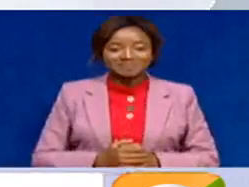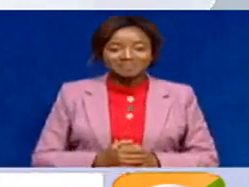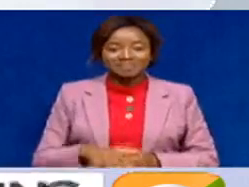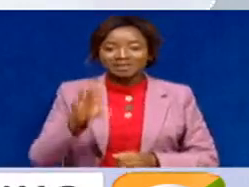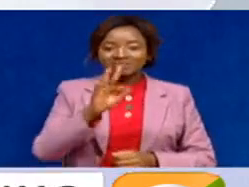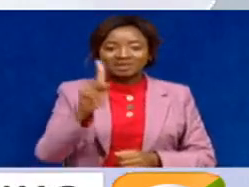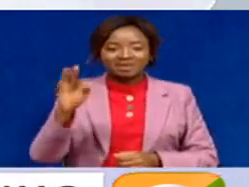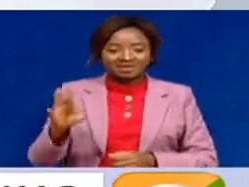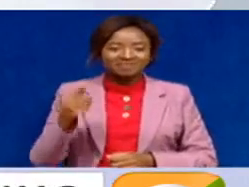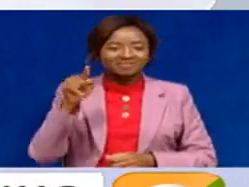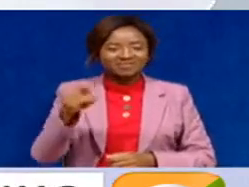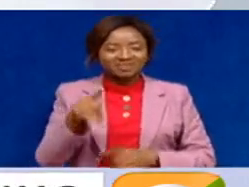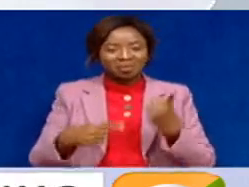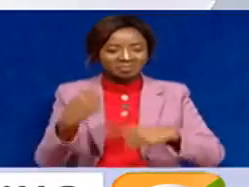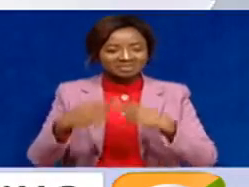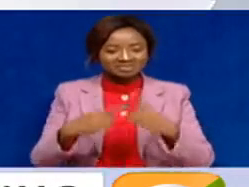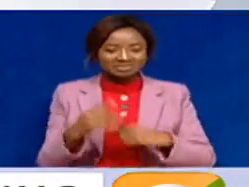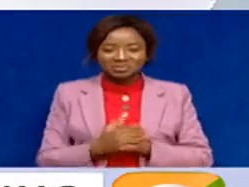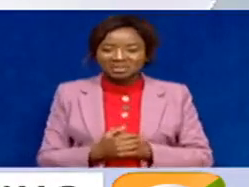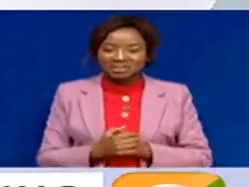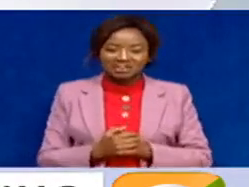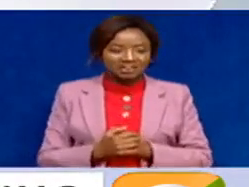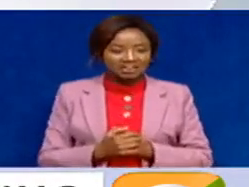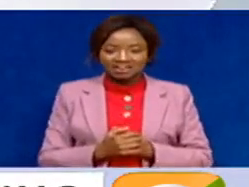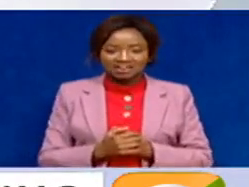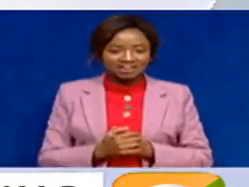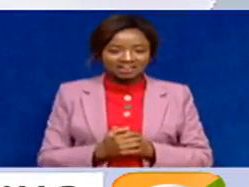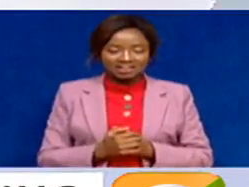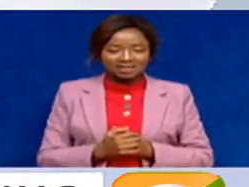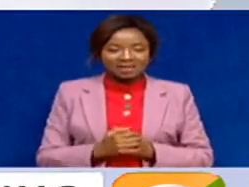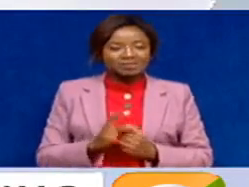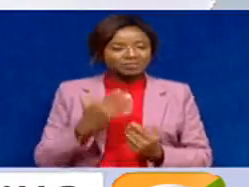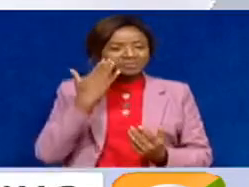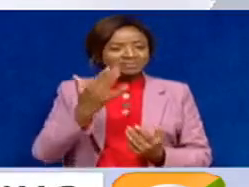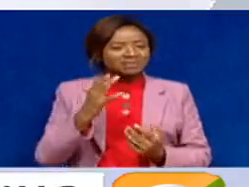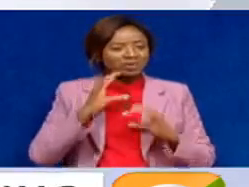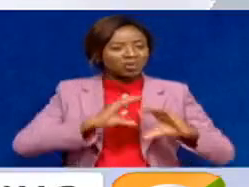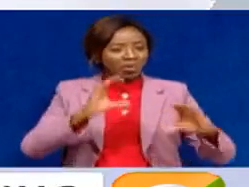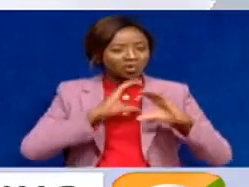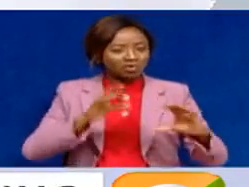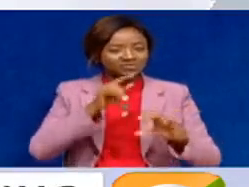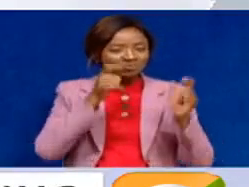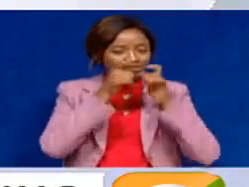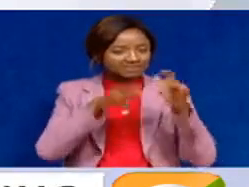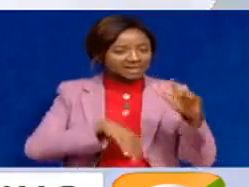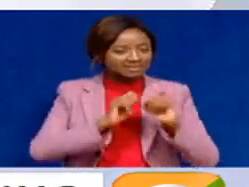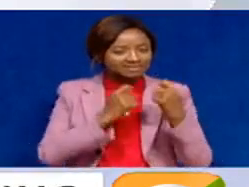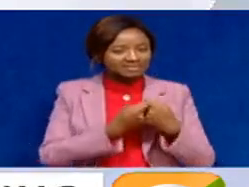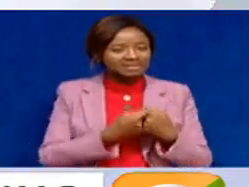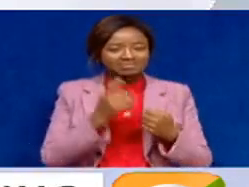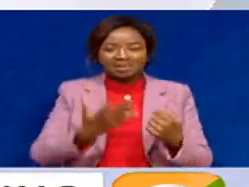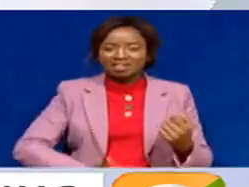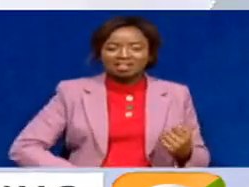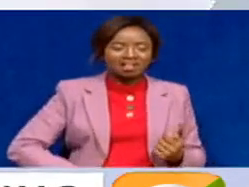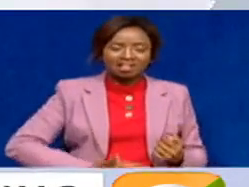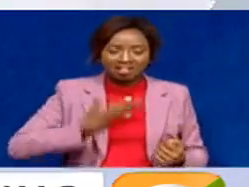Confusion marked the end of the FKF Premier League match that was abandoned with a minute to play. A visibly angry Tusker head coach Robert Matano has called out